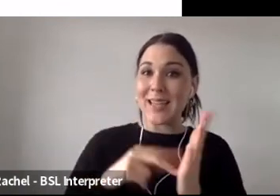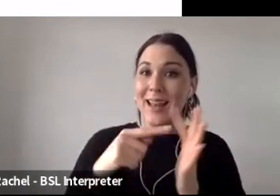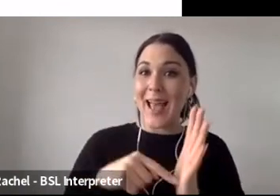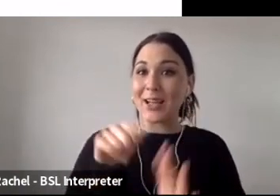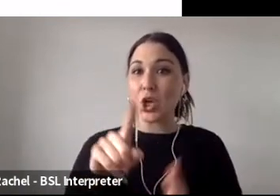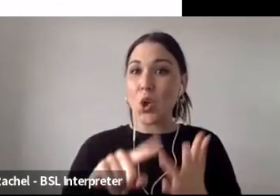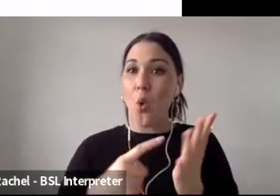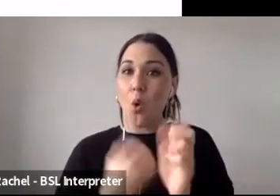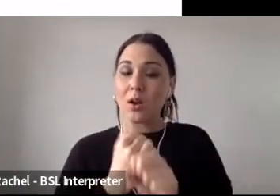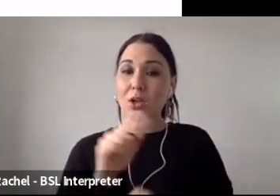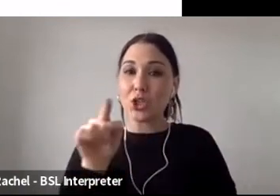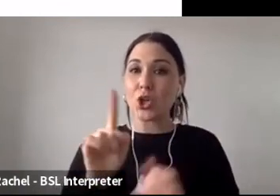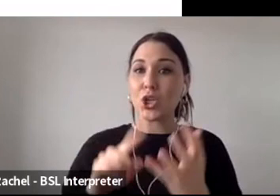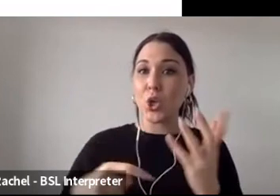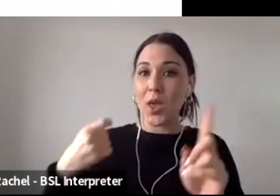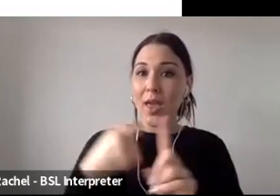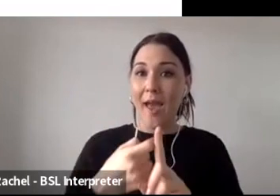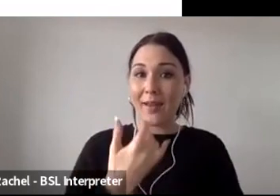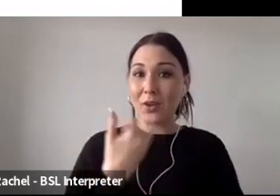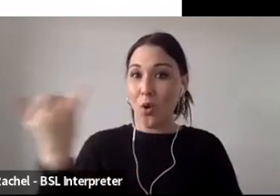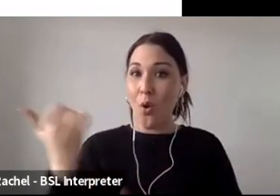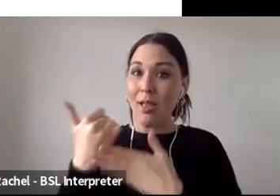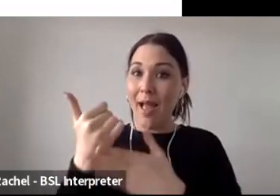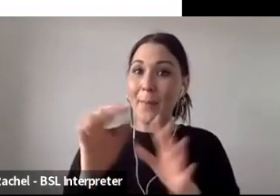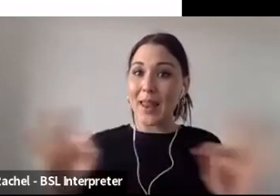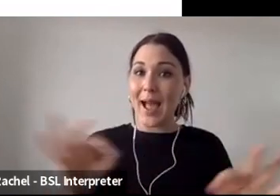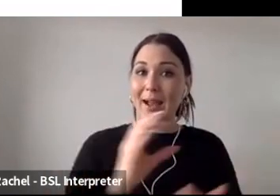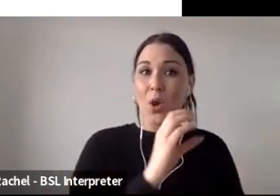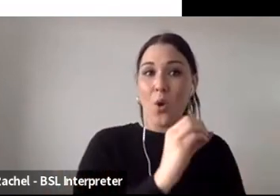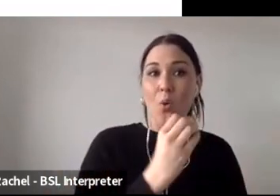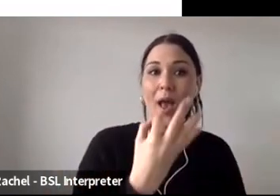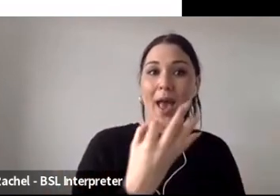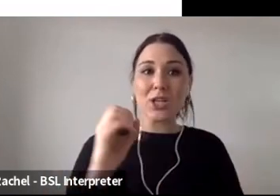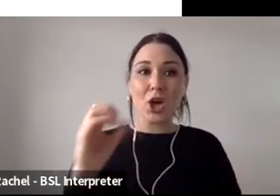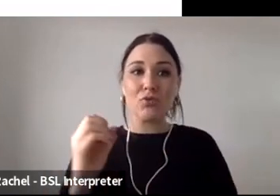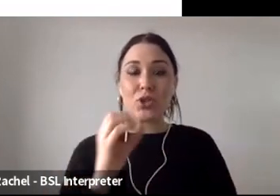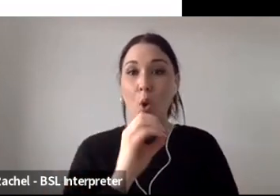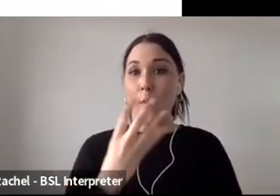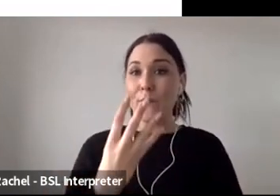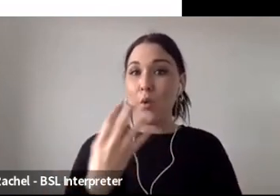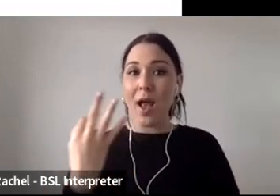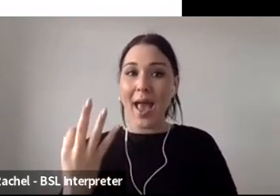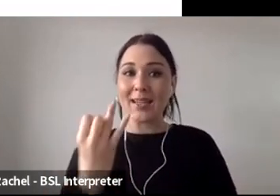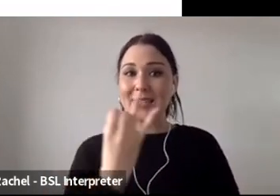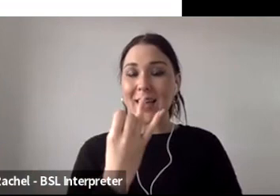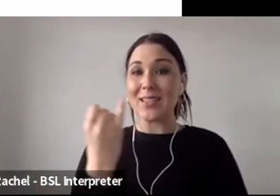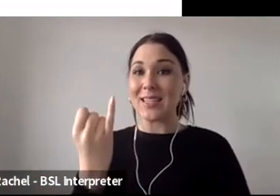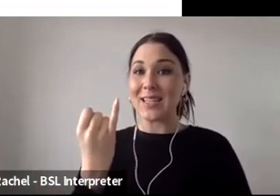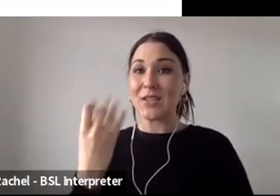abilitynet.org.uk. You can also call our helpline on 0800 048